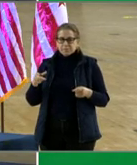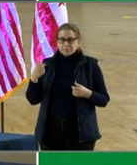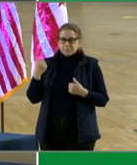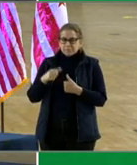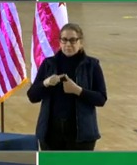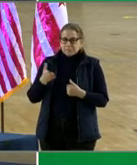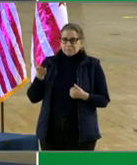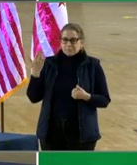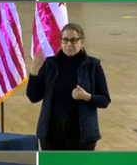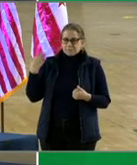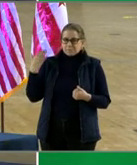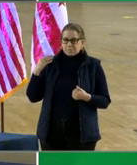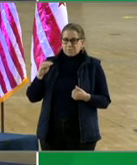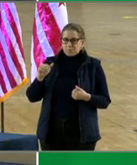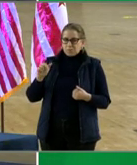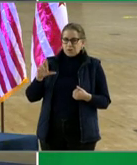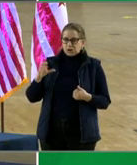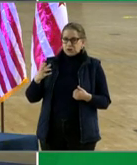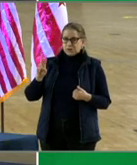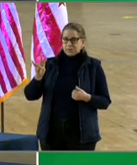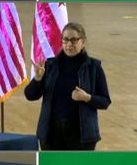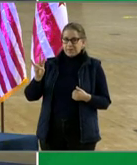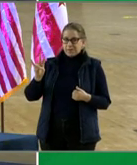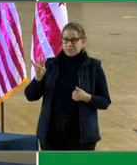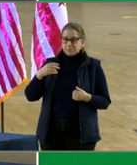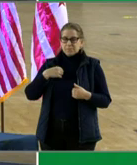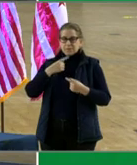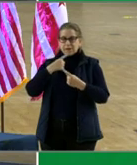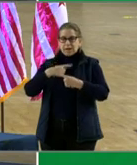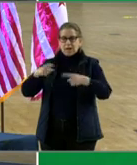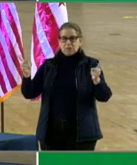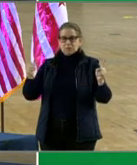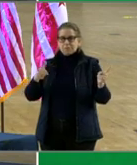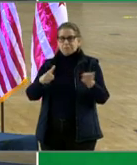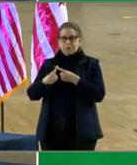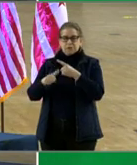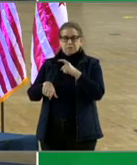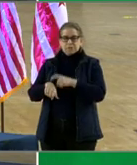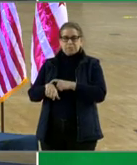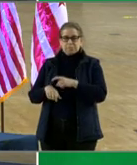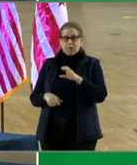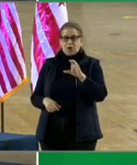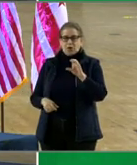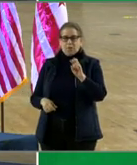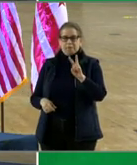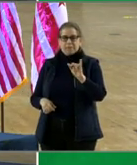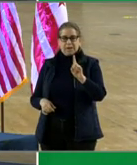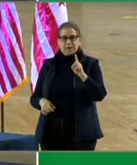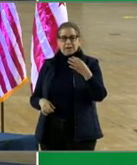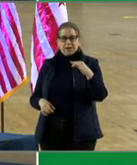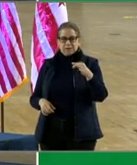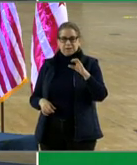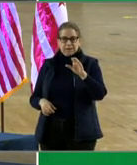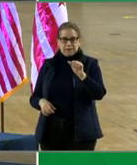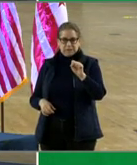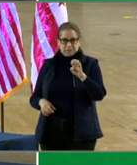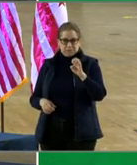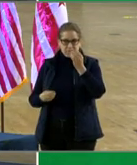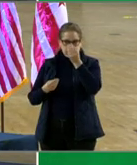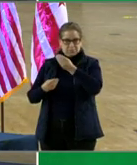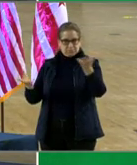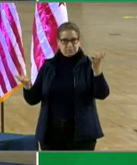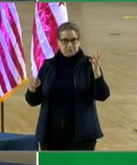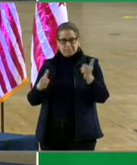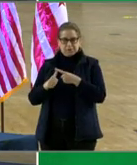that we announced the very first COVID-19 case. And over the course of the